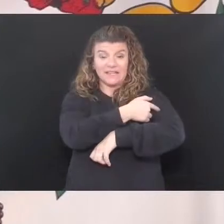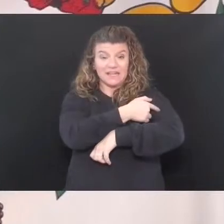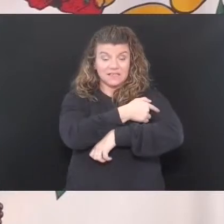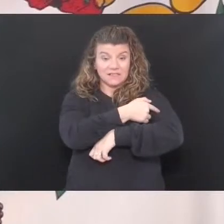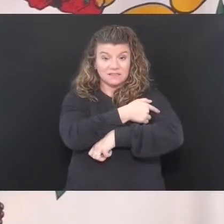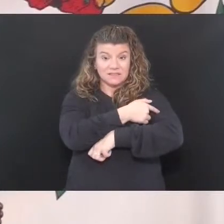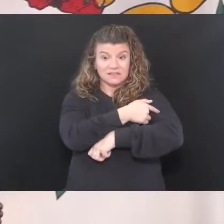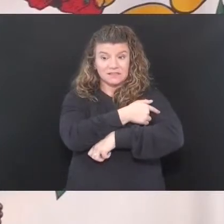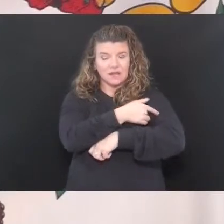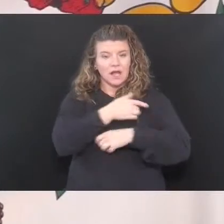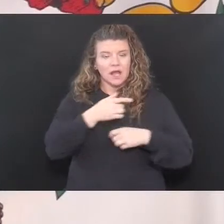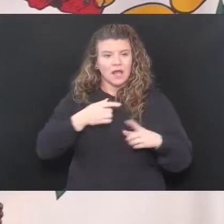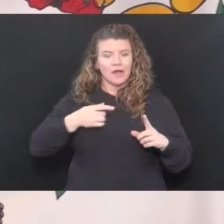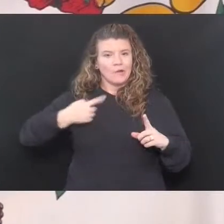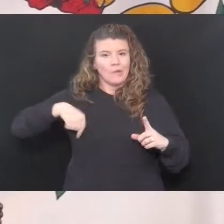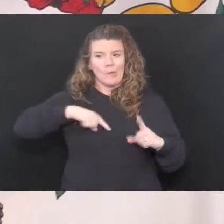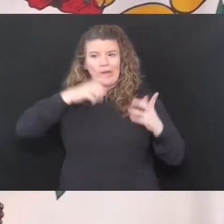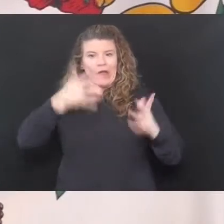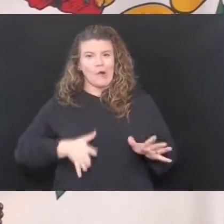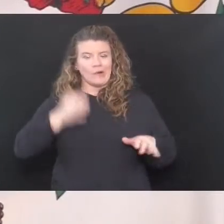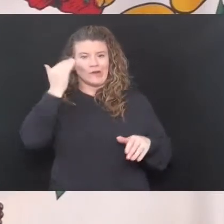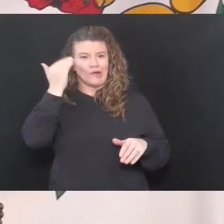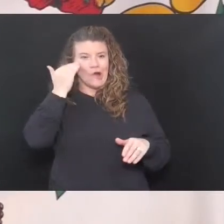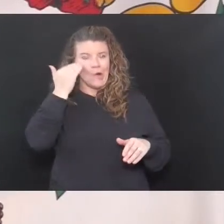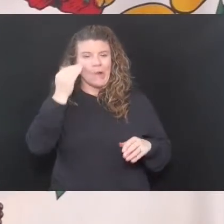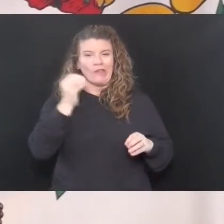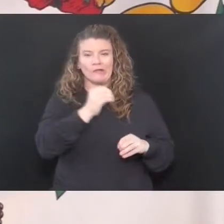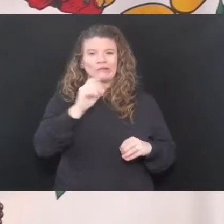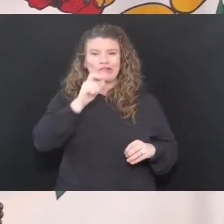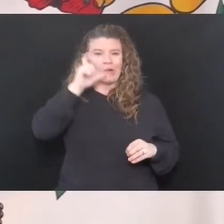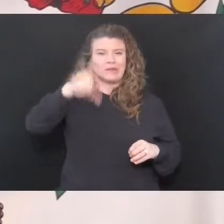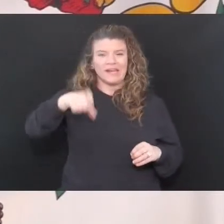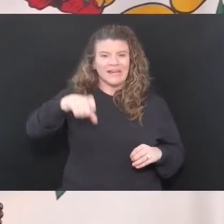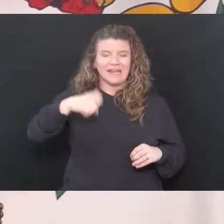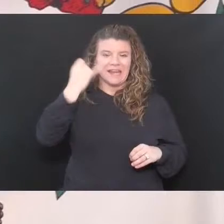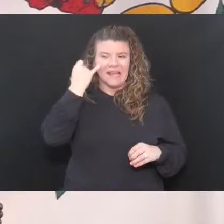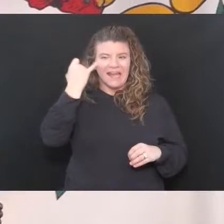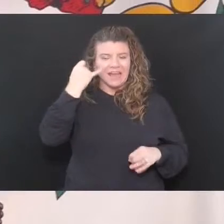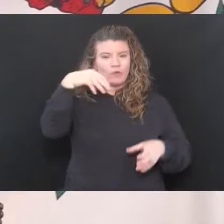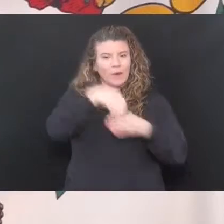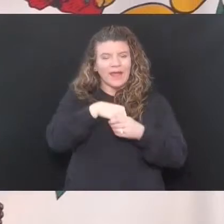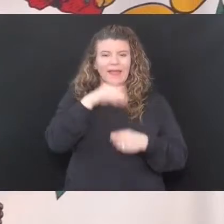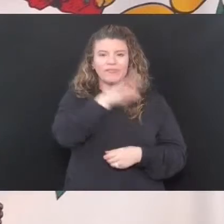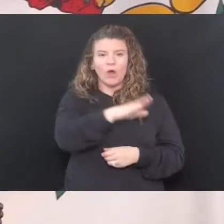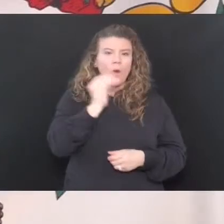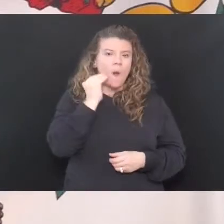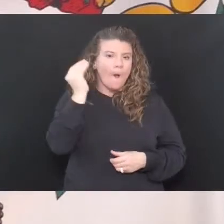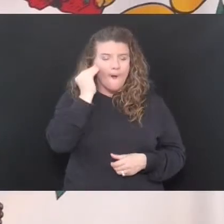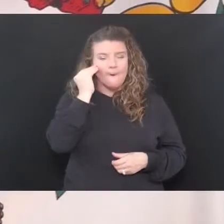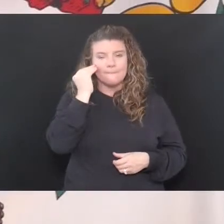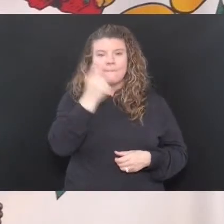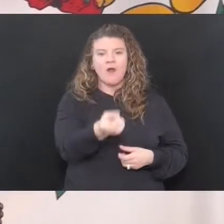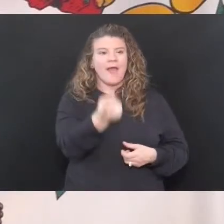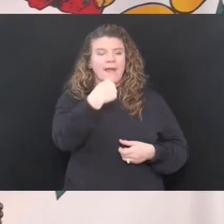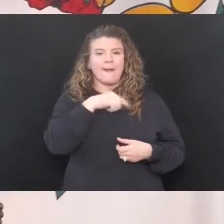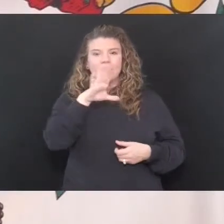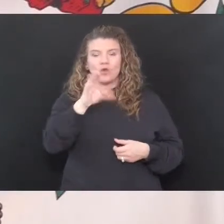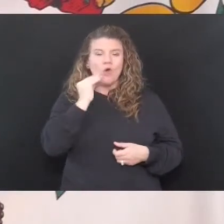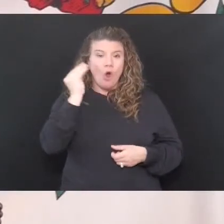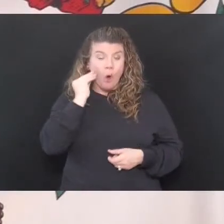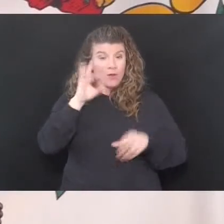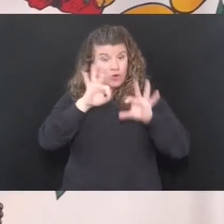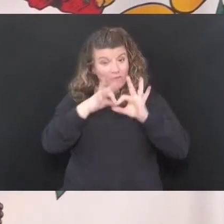everything, we all know there's really no need, if you're in a home or whatever with your family and they've